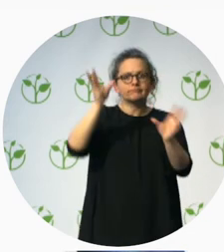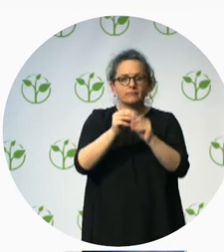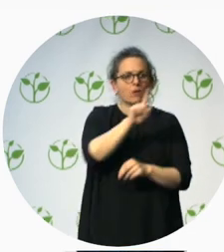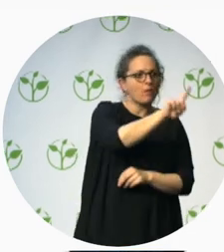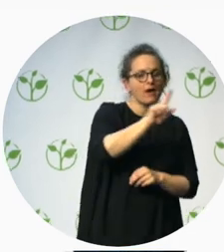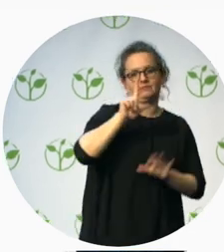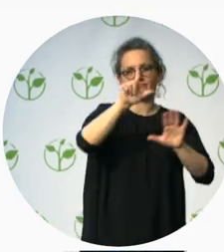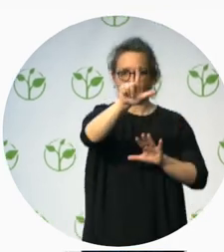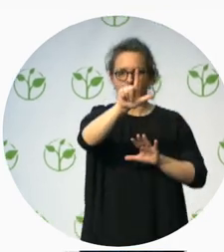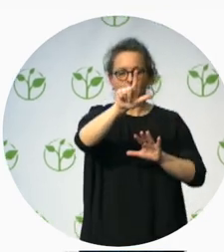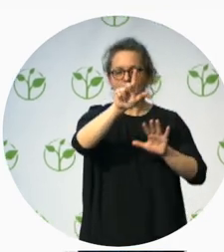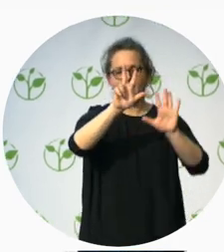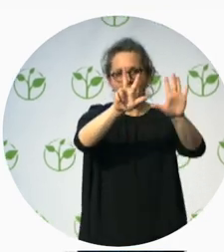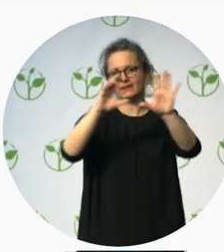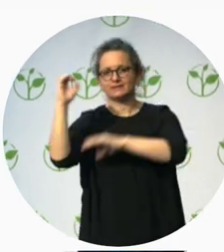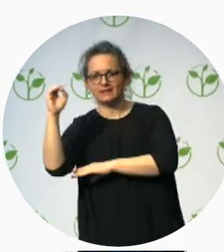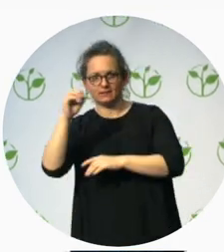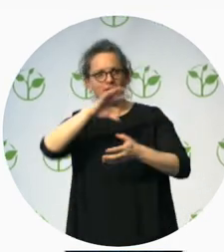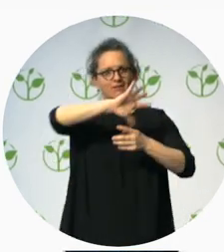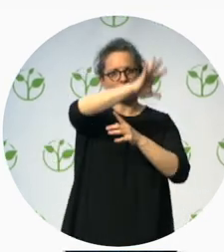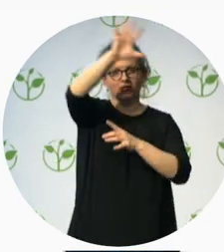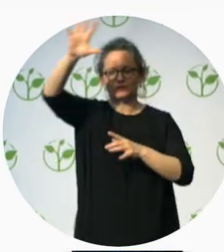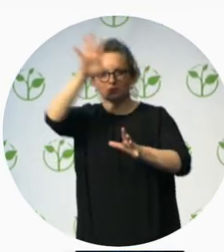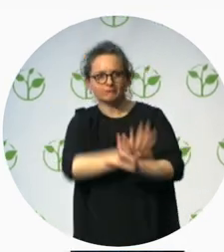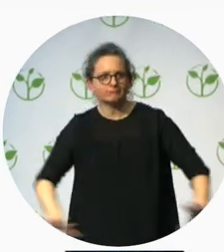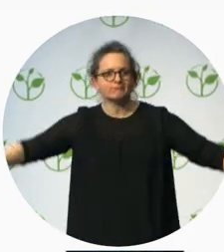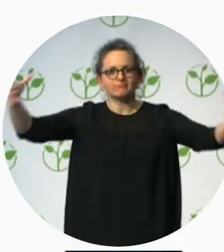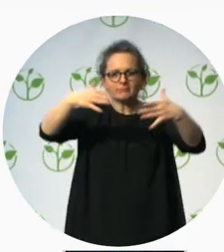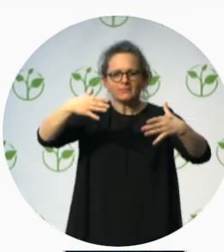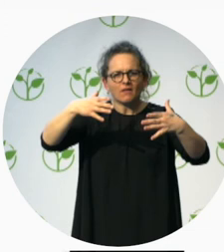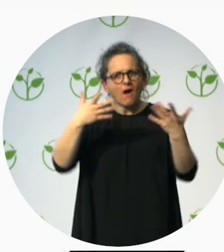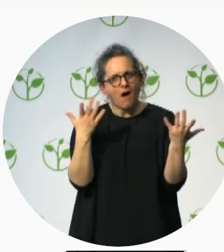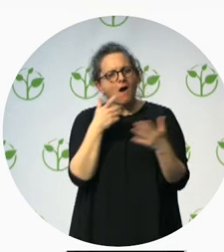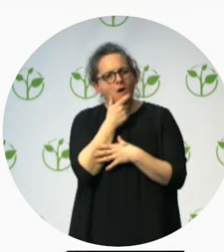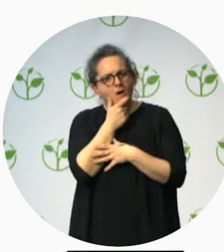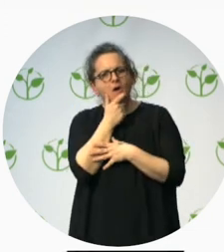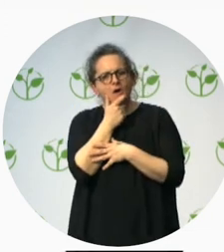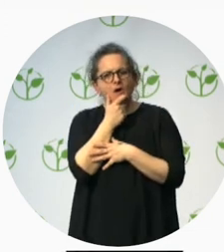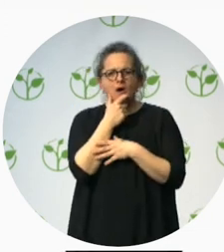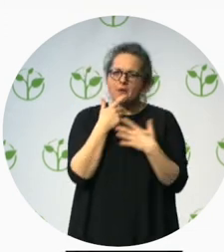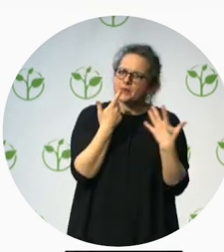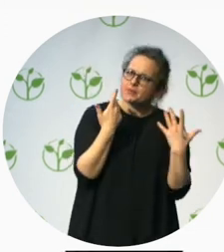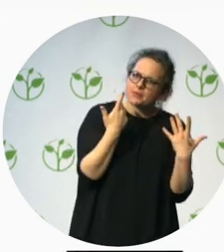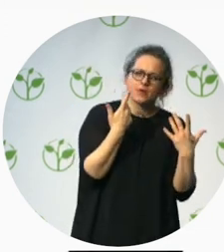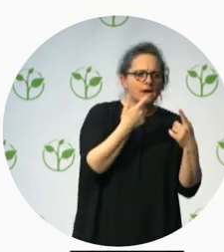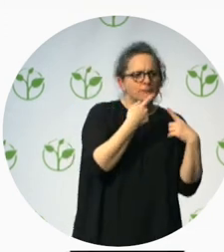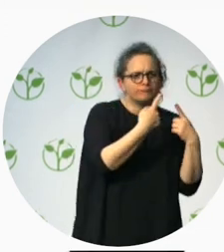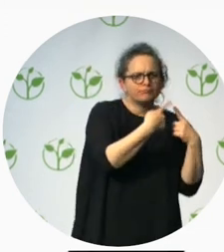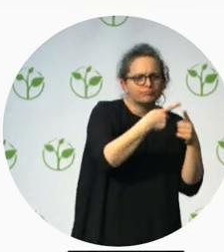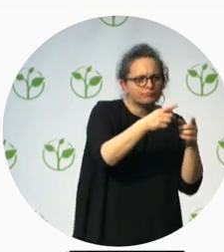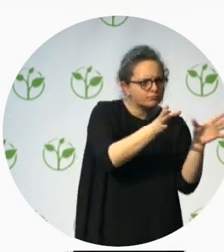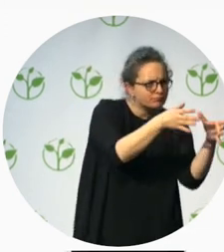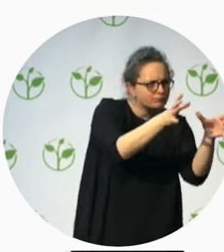And they are coming from across all sectors of society. Last year, for a period of more